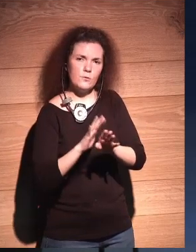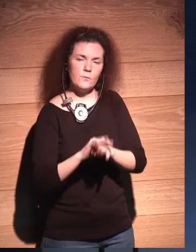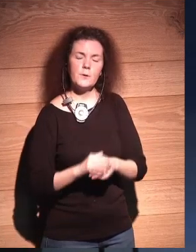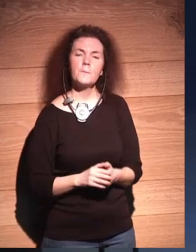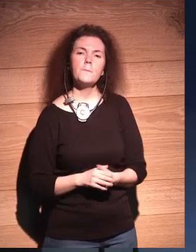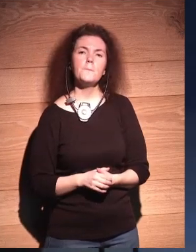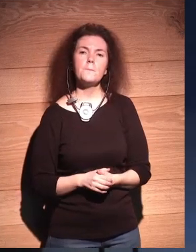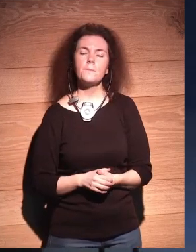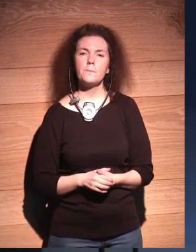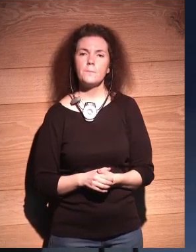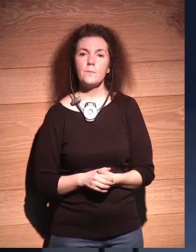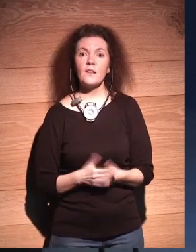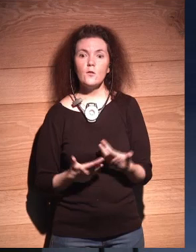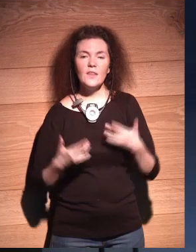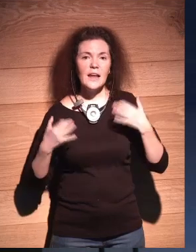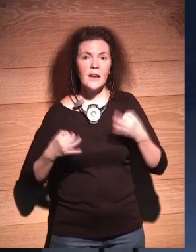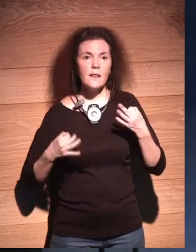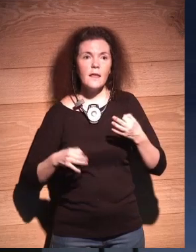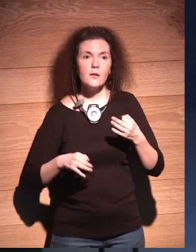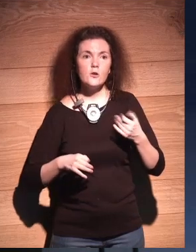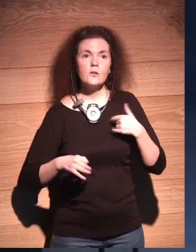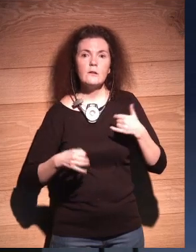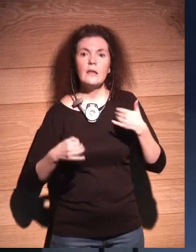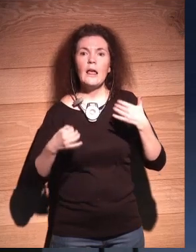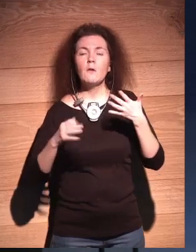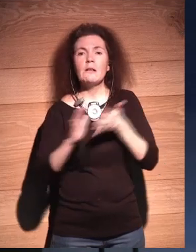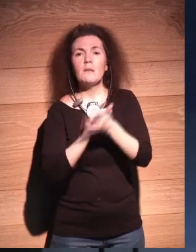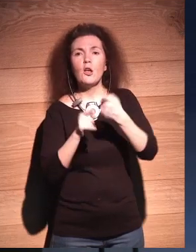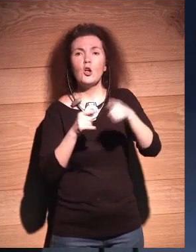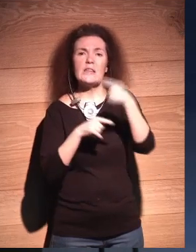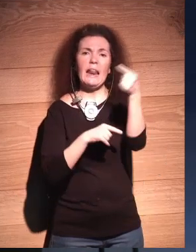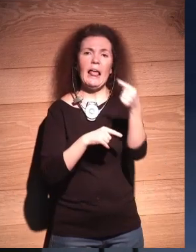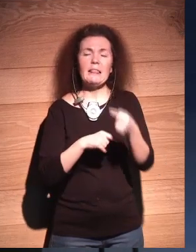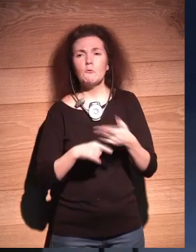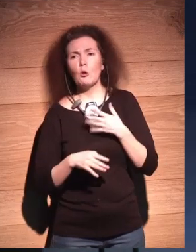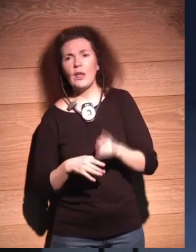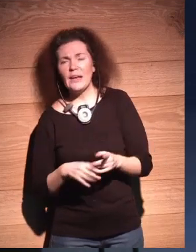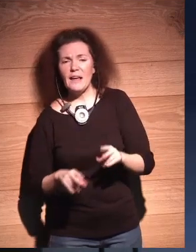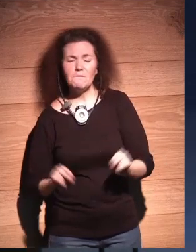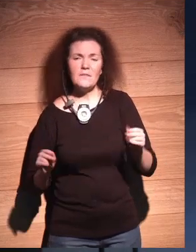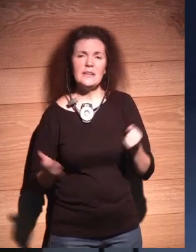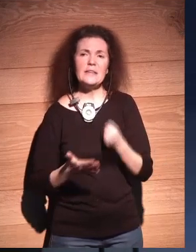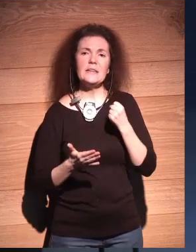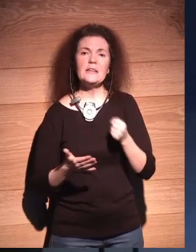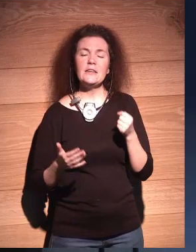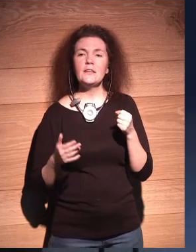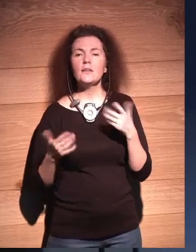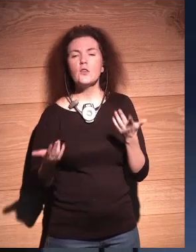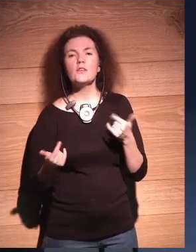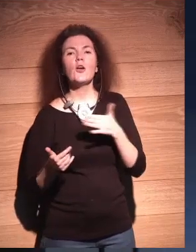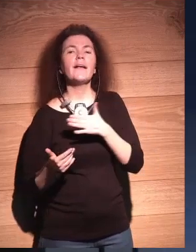really want to end on such a dark I'm looking for something happy to say. I'm a happy